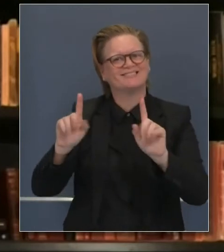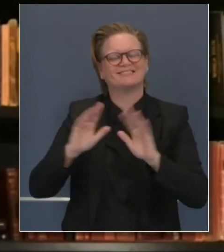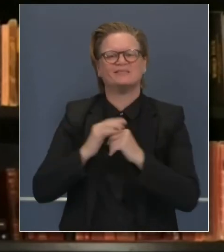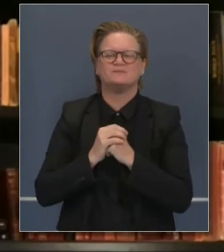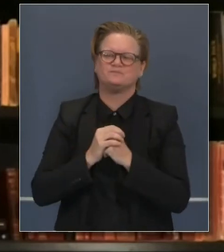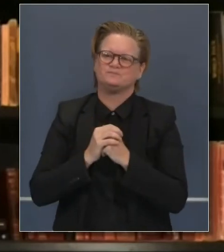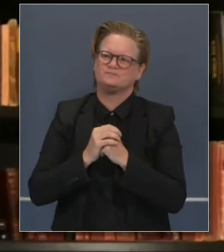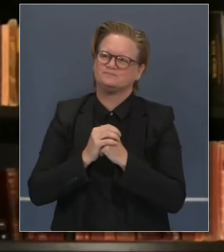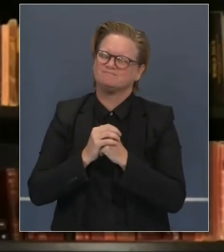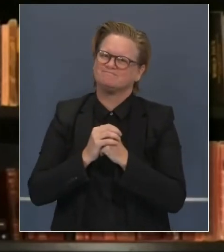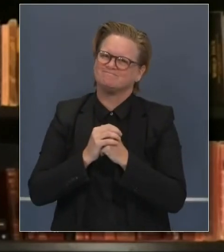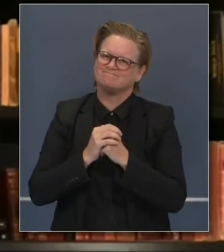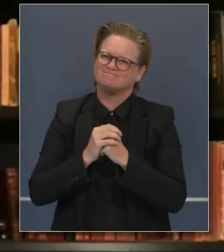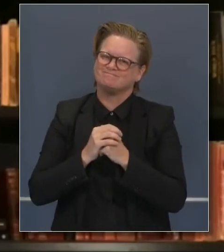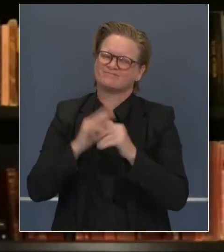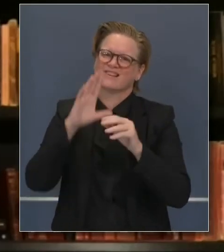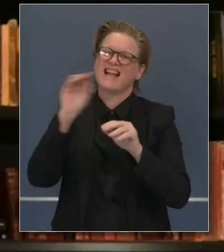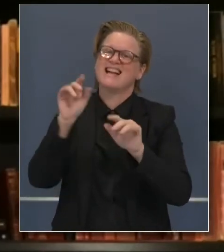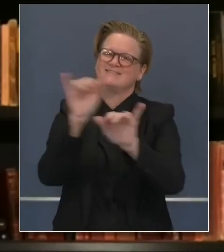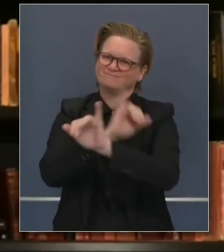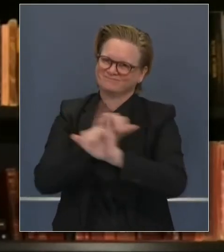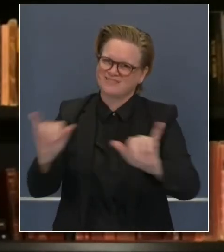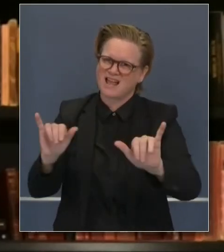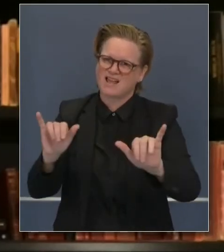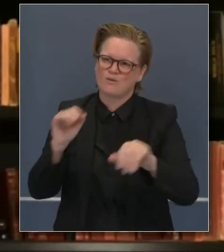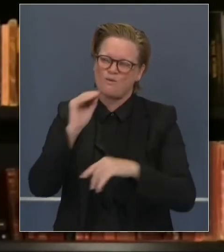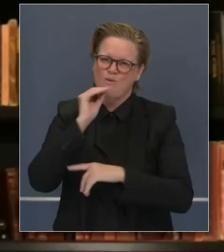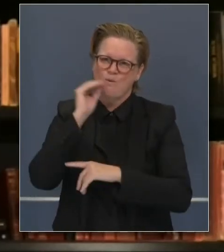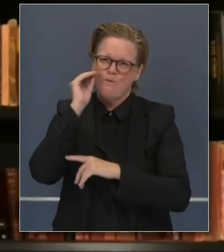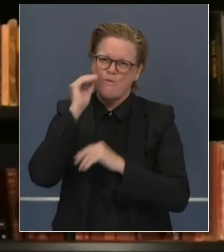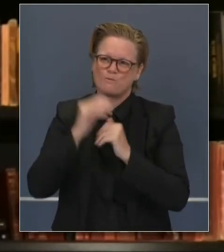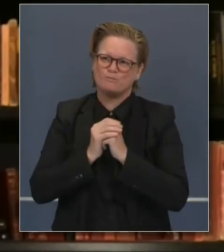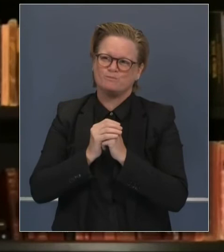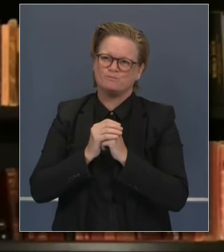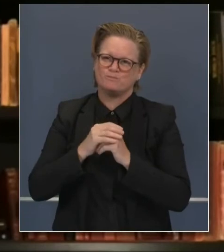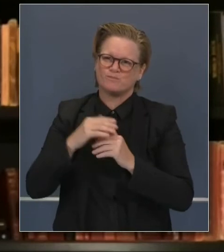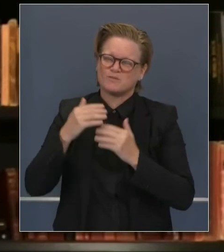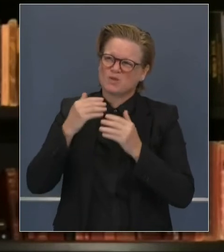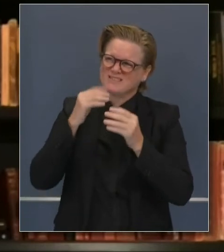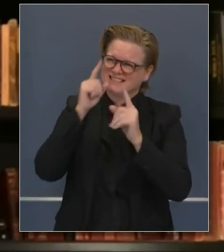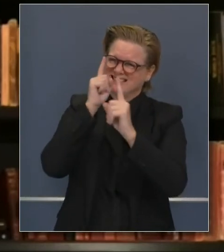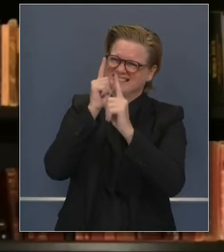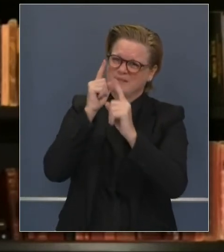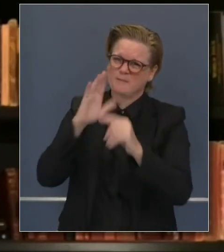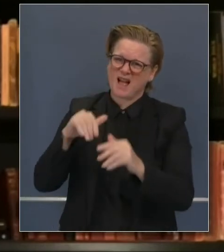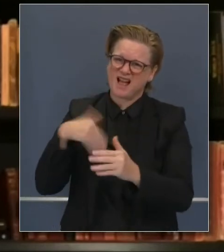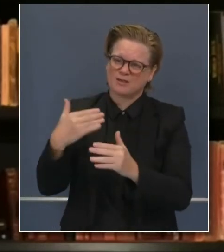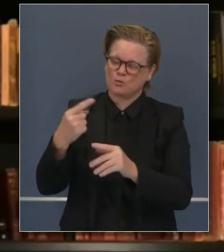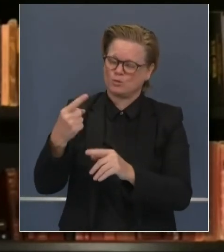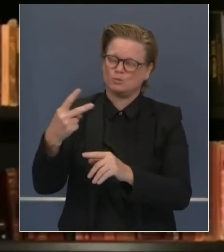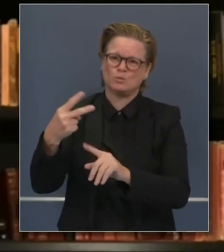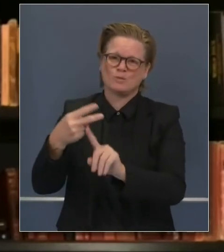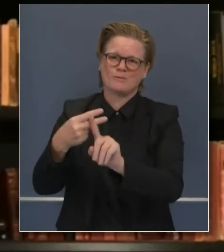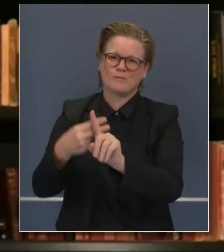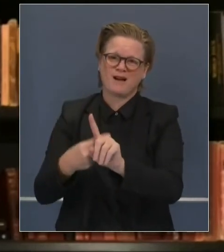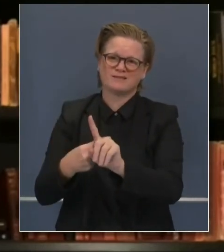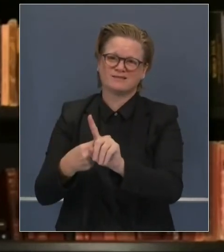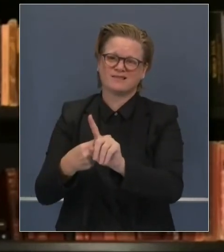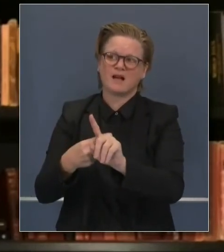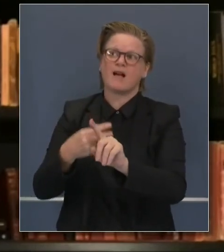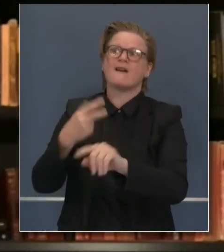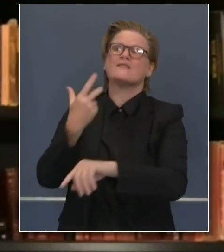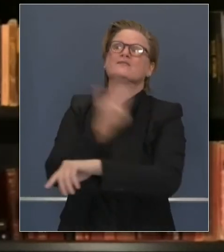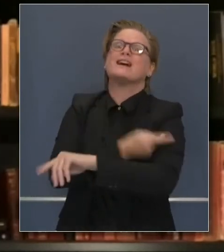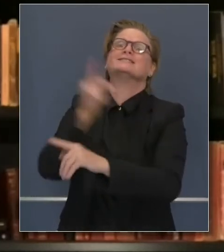through the next month, maybe month and a half to 2 months, and we will get to that vaccine, and we will get back to not only